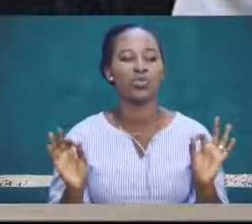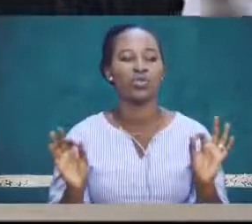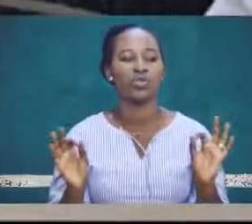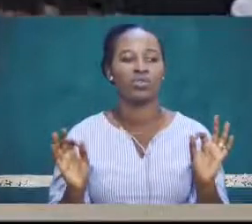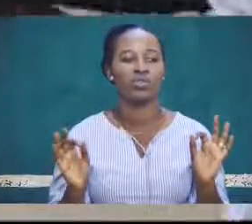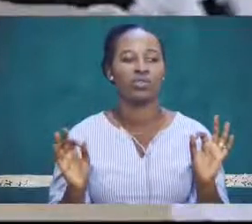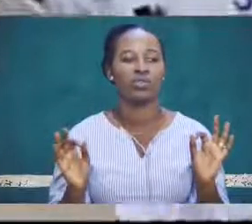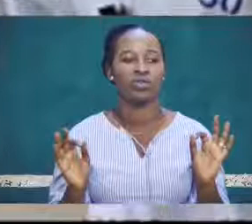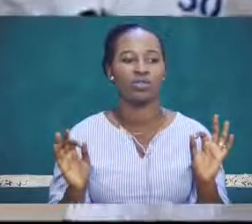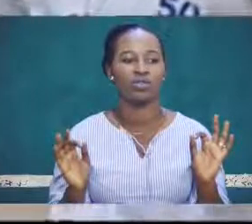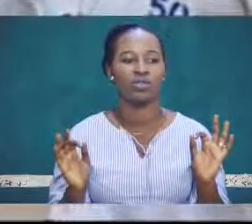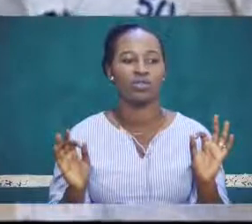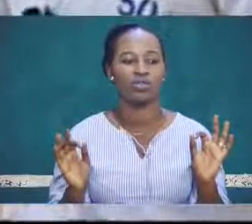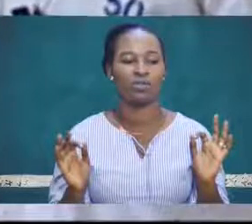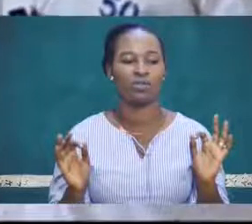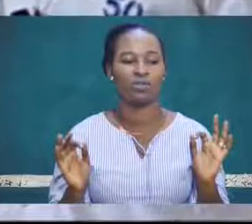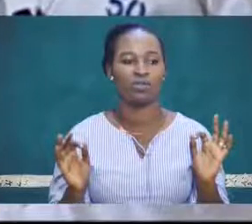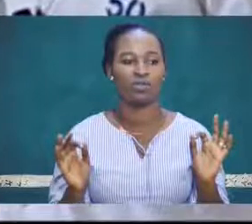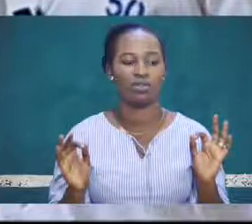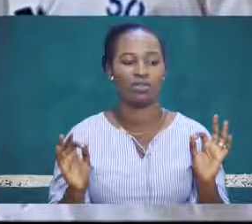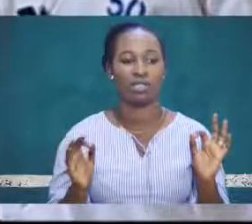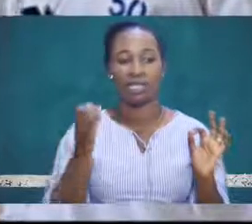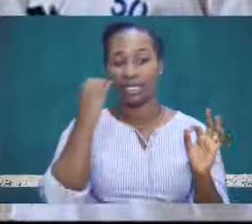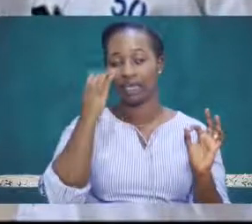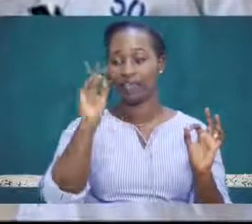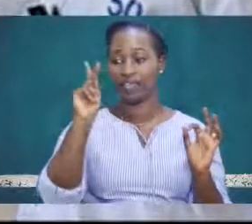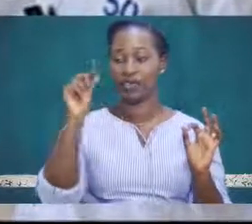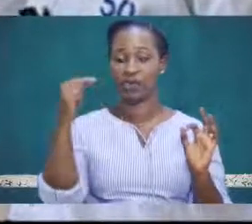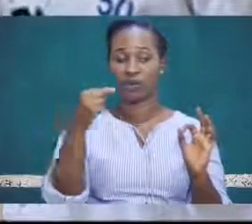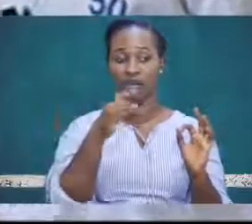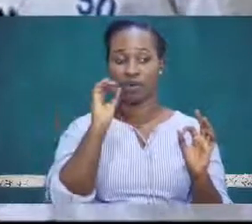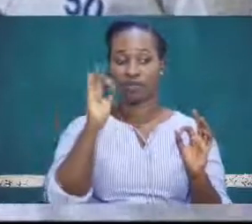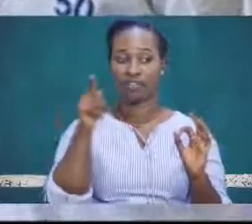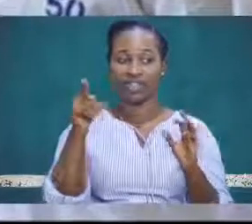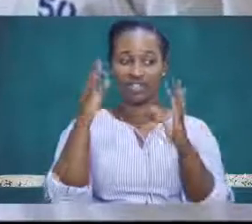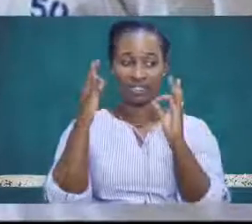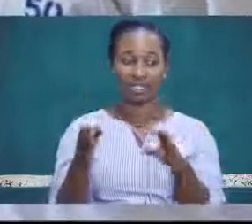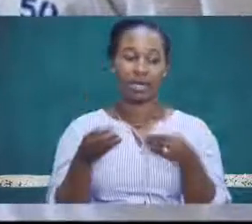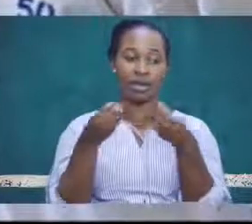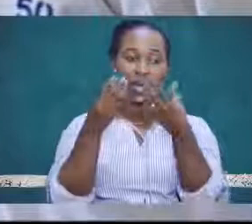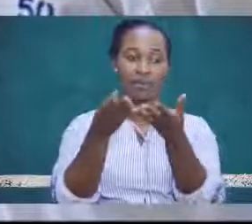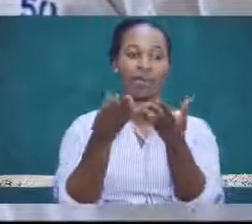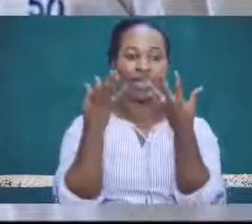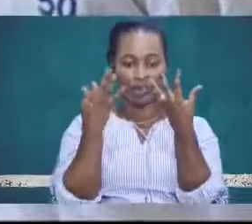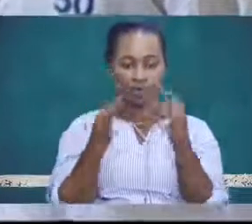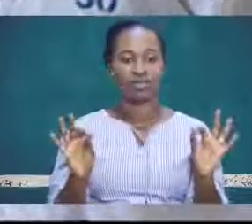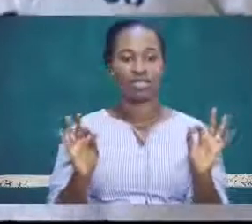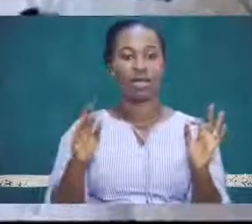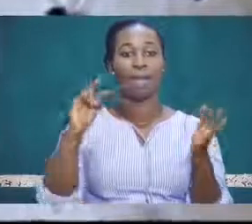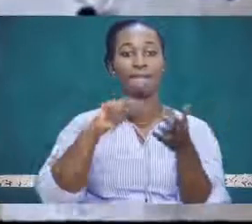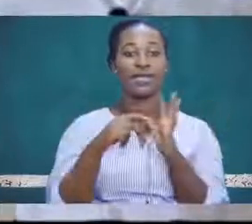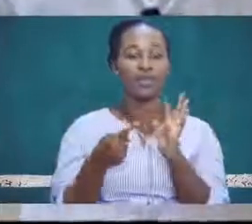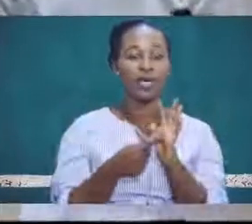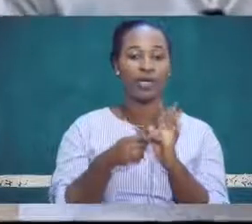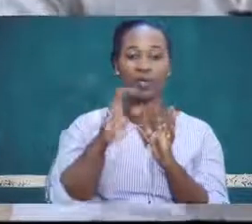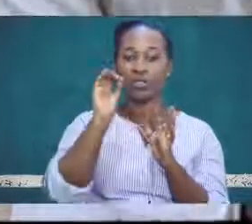have to note this. If the kilograms of that commodity were given for free, meaning that